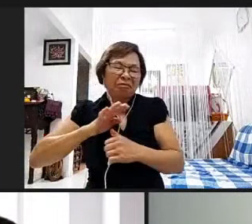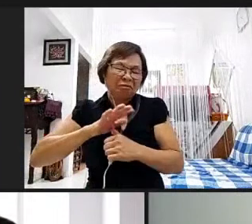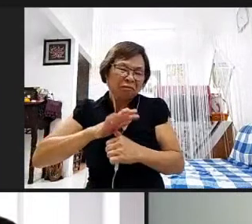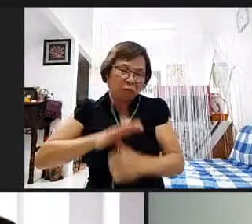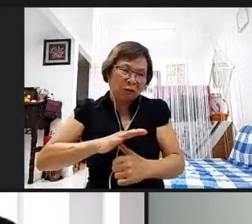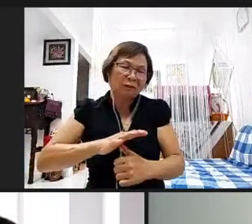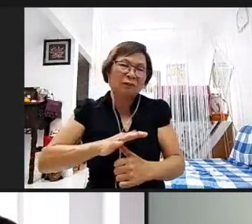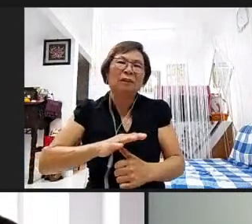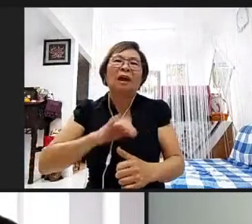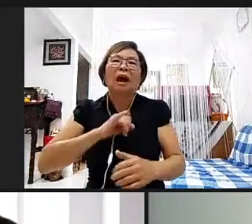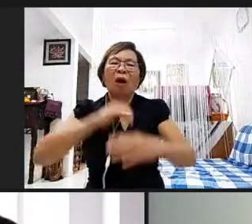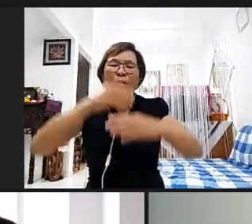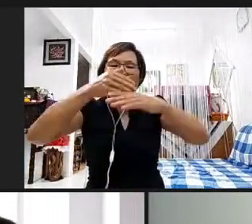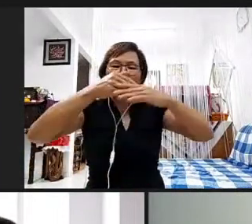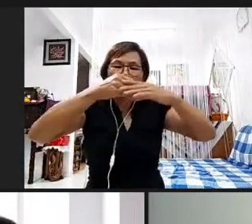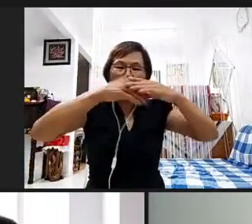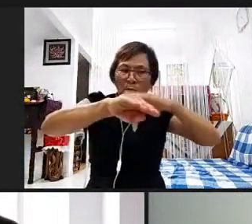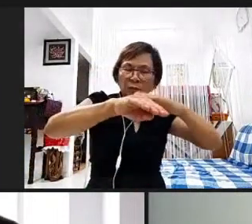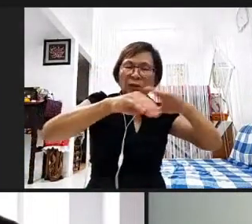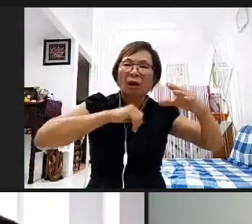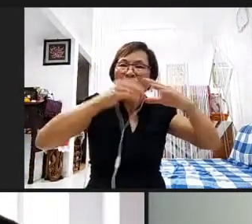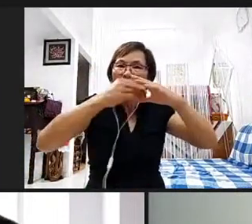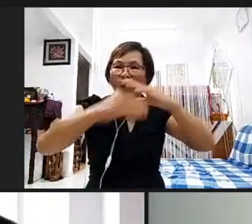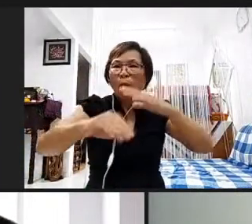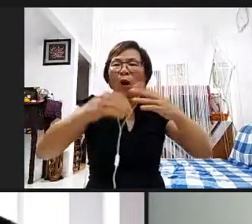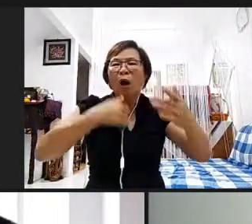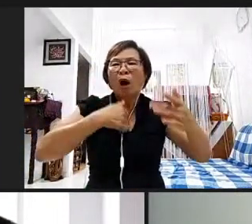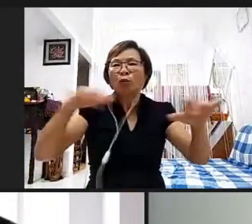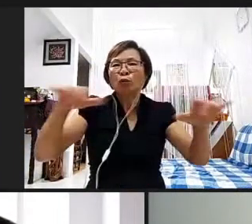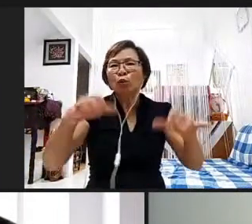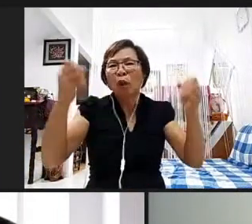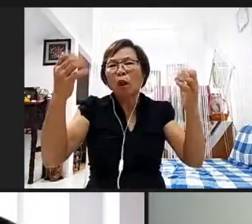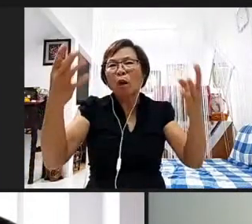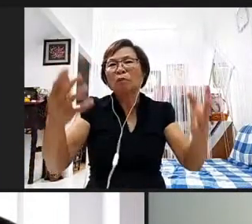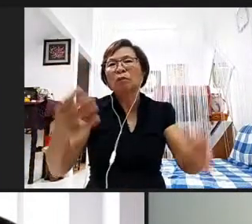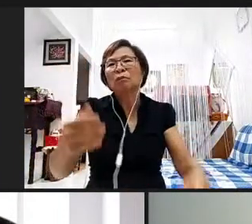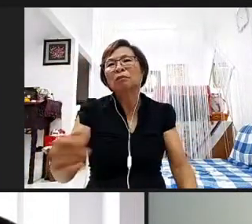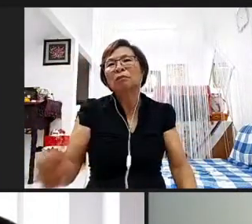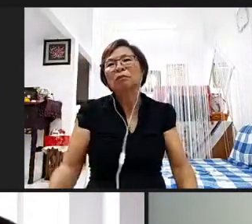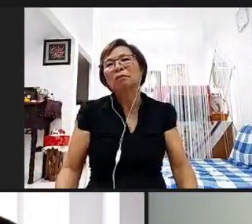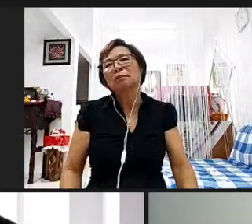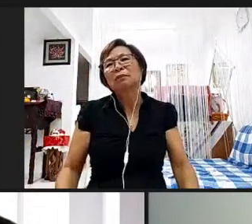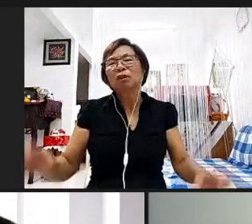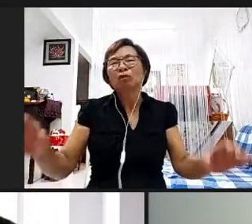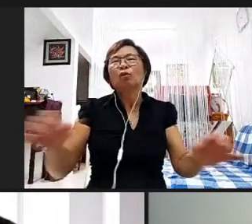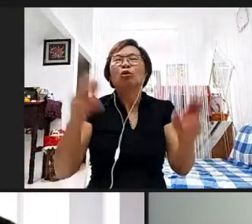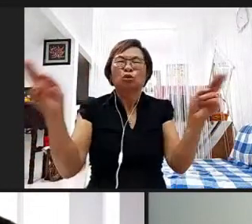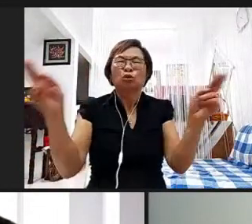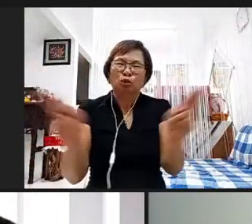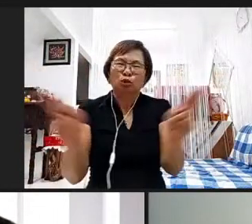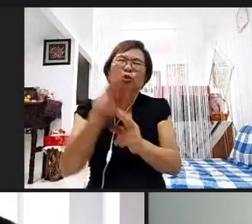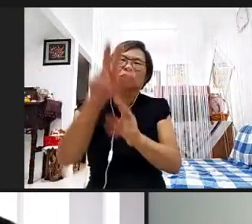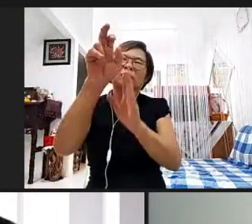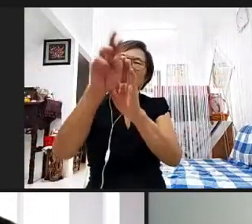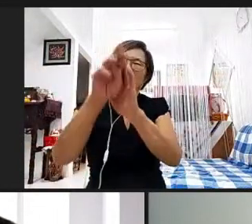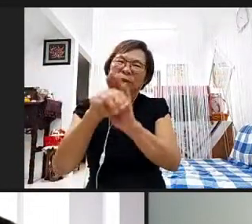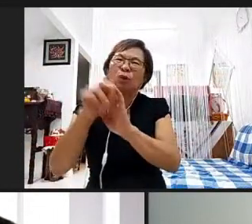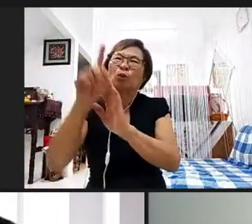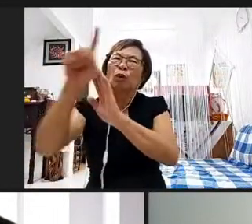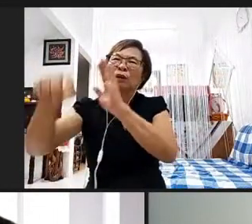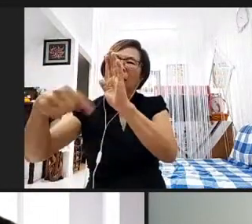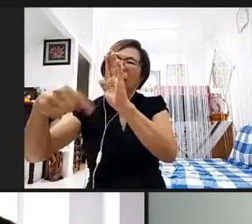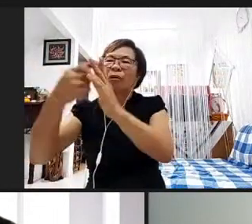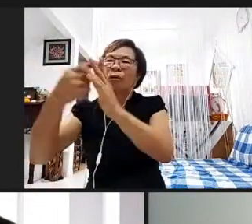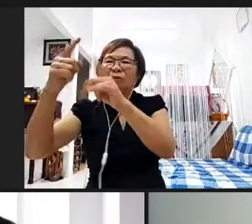will post. I've even done a lot of actually short session, half an hour, 1 hour on